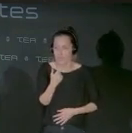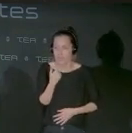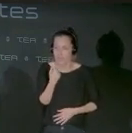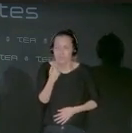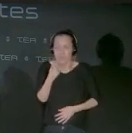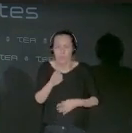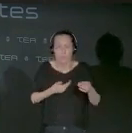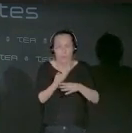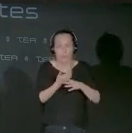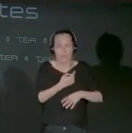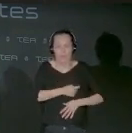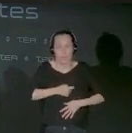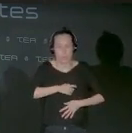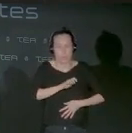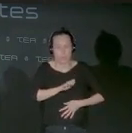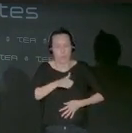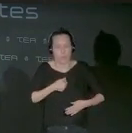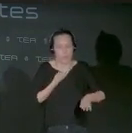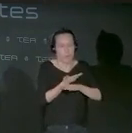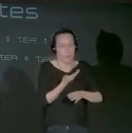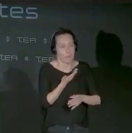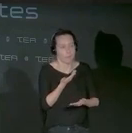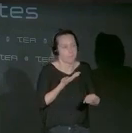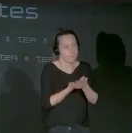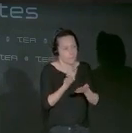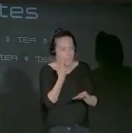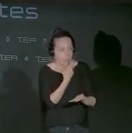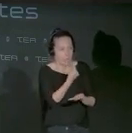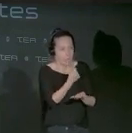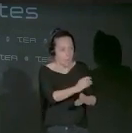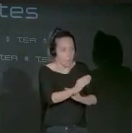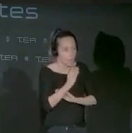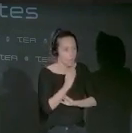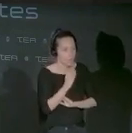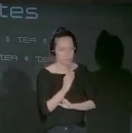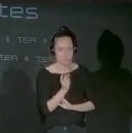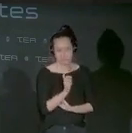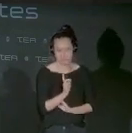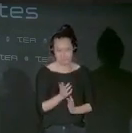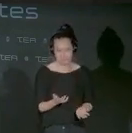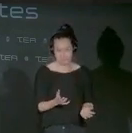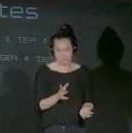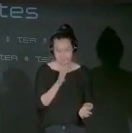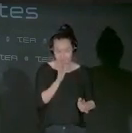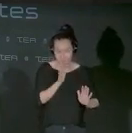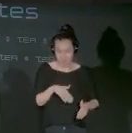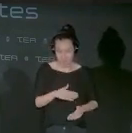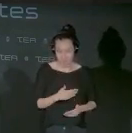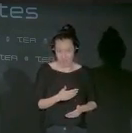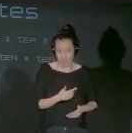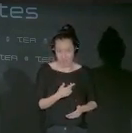They're not going to hand money over for that, but ultimately that's why people would play games.